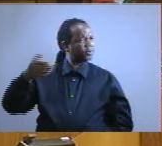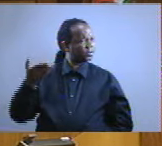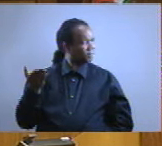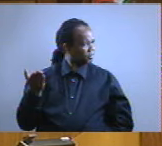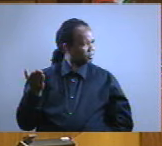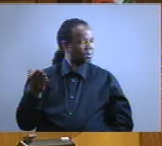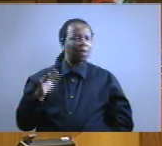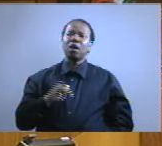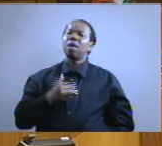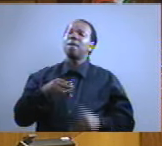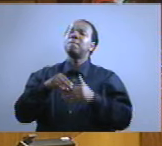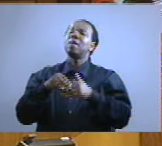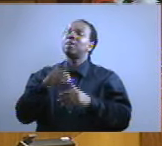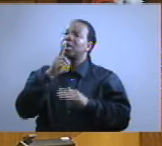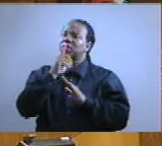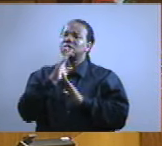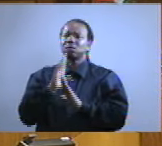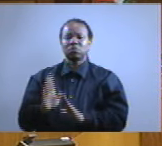Order, all members, order.